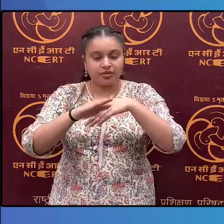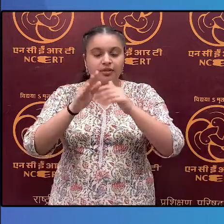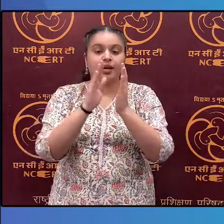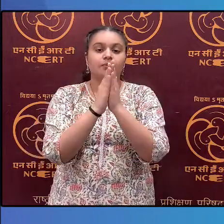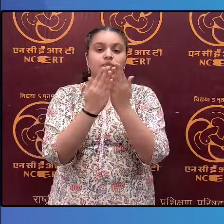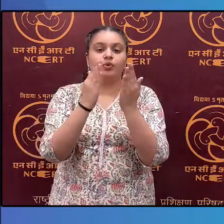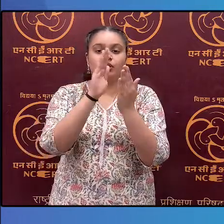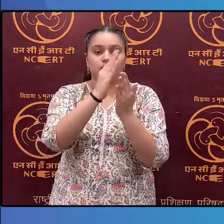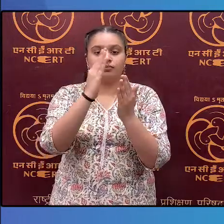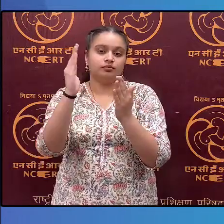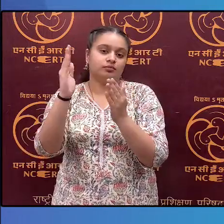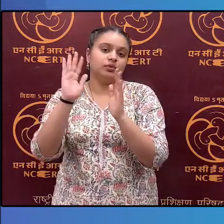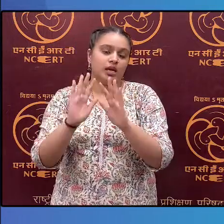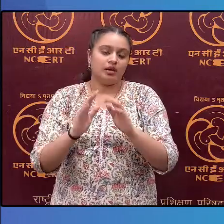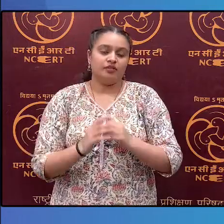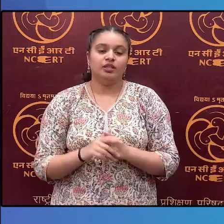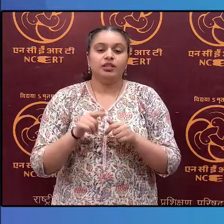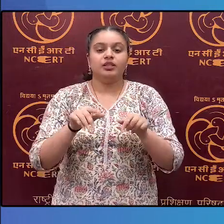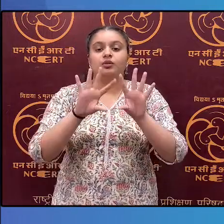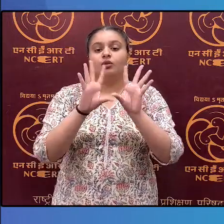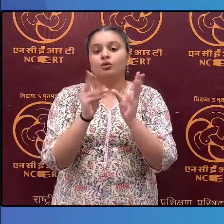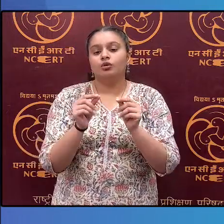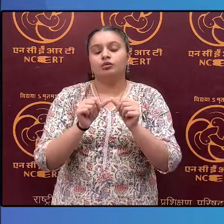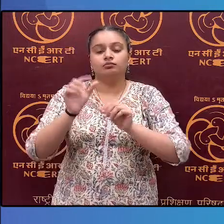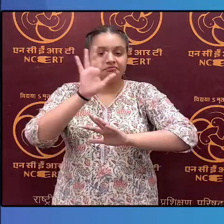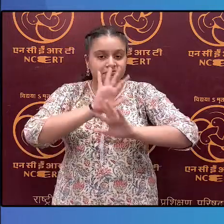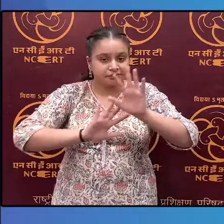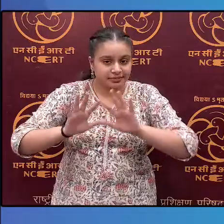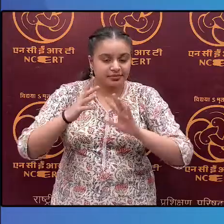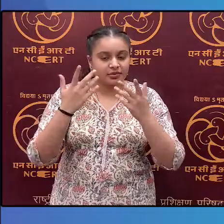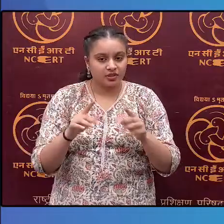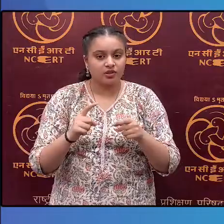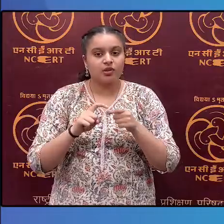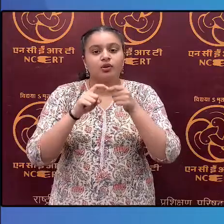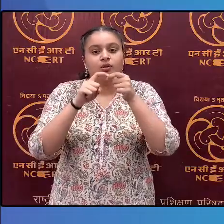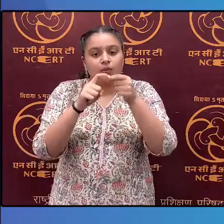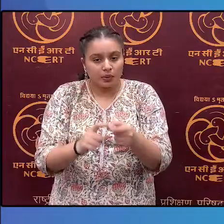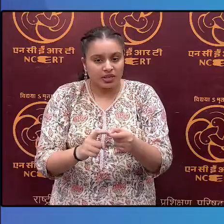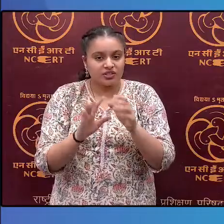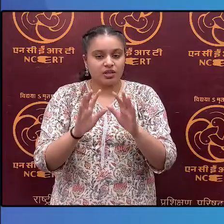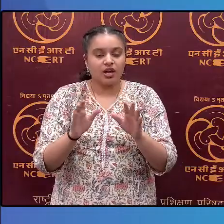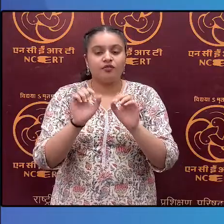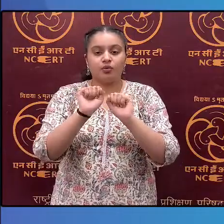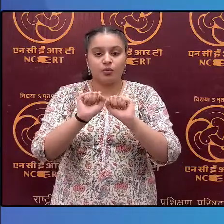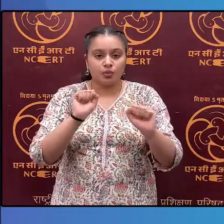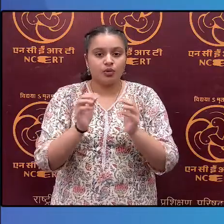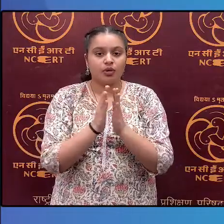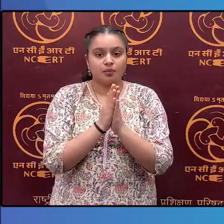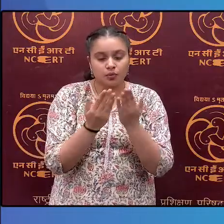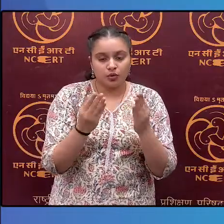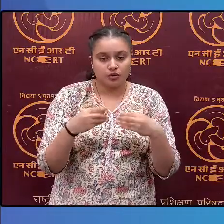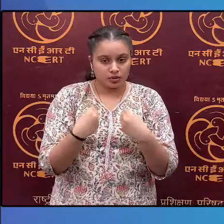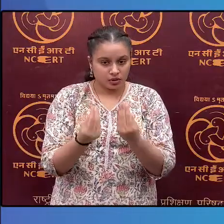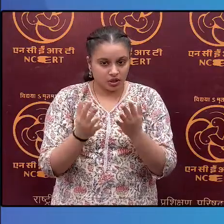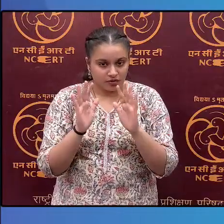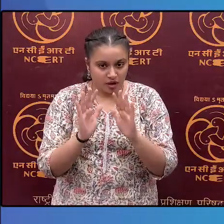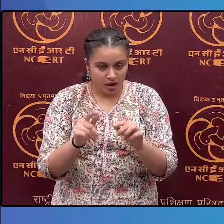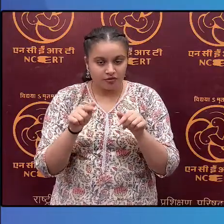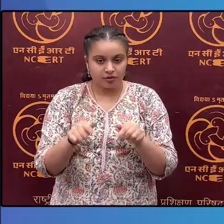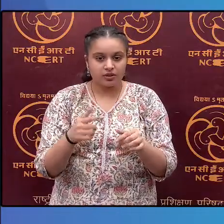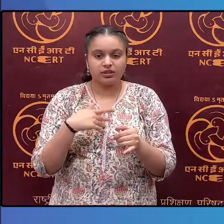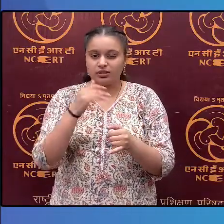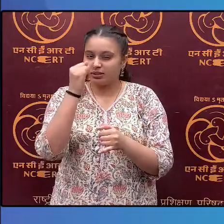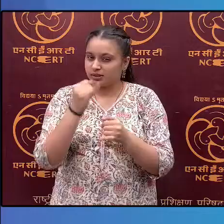the shelf. So these were the activities and these were the questions that were given in your books, and by this we have come to an